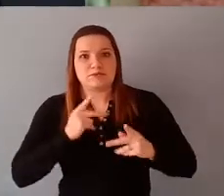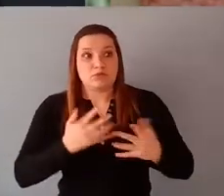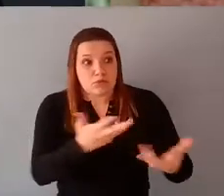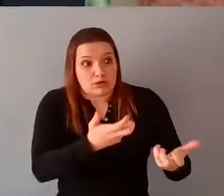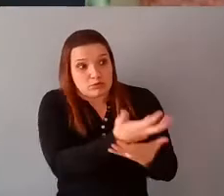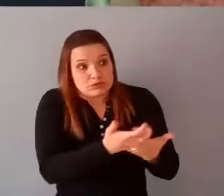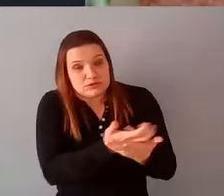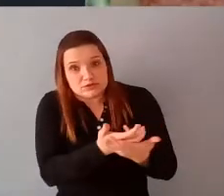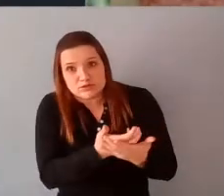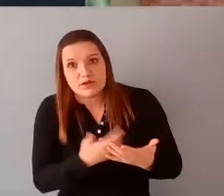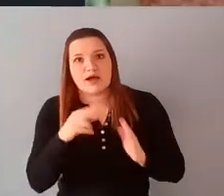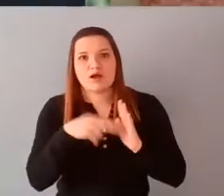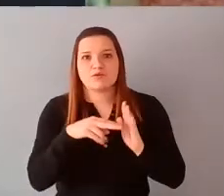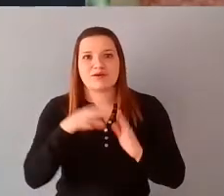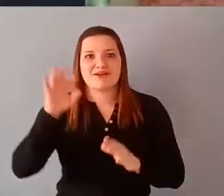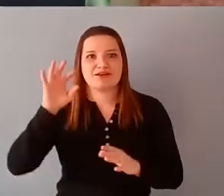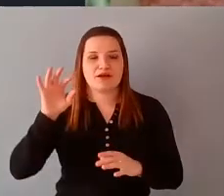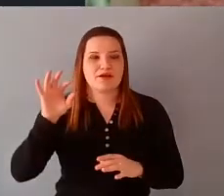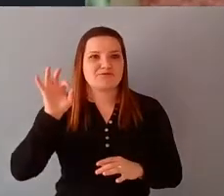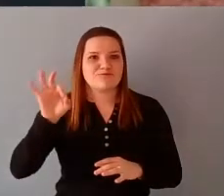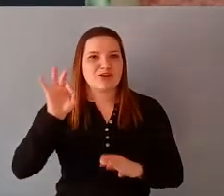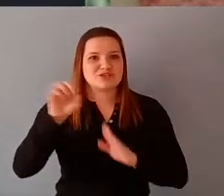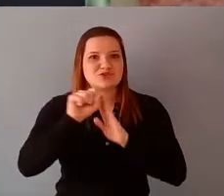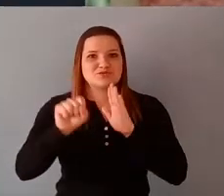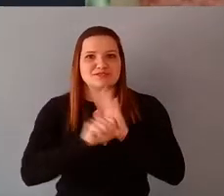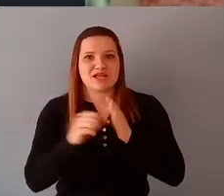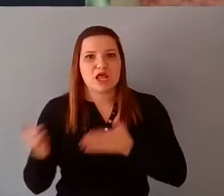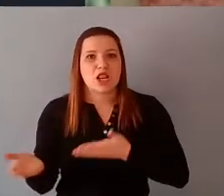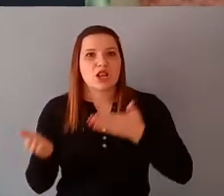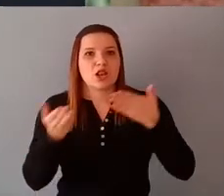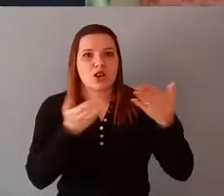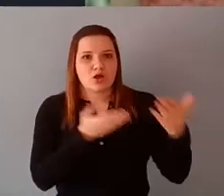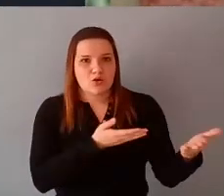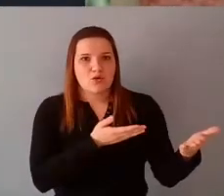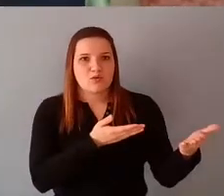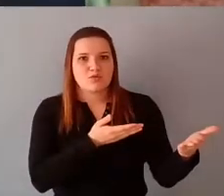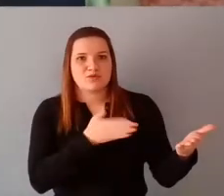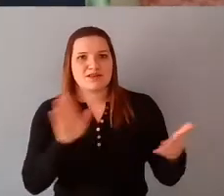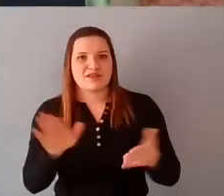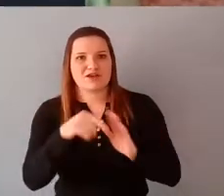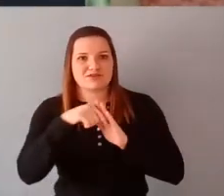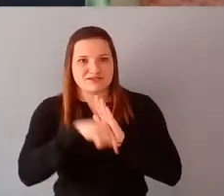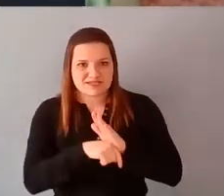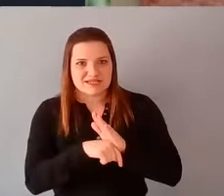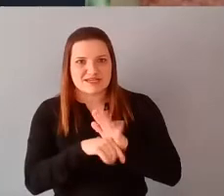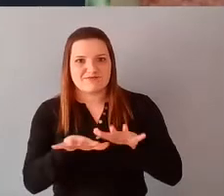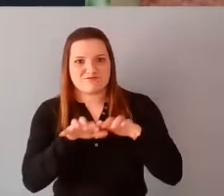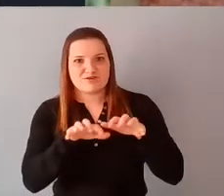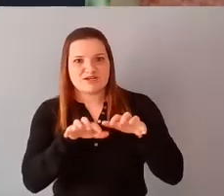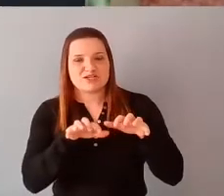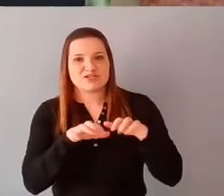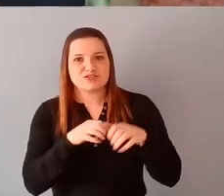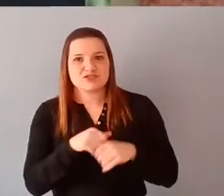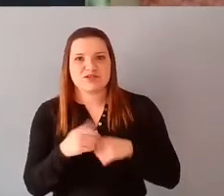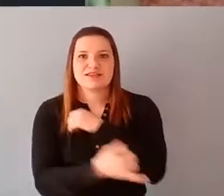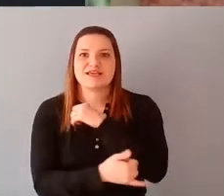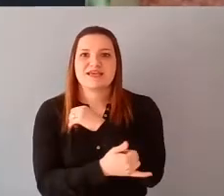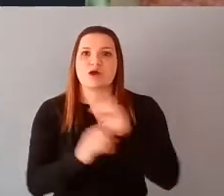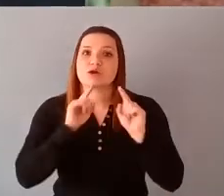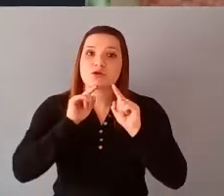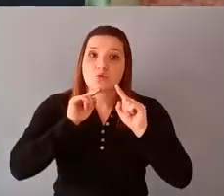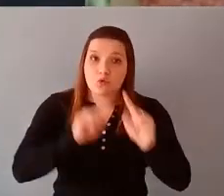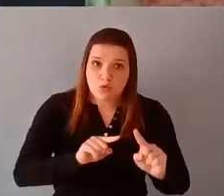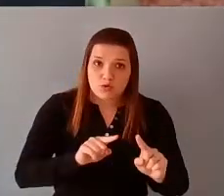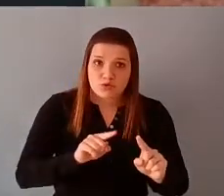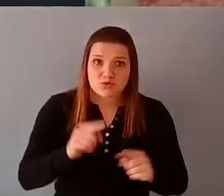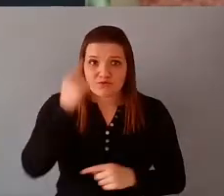I did read that Fresno State loaned their deep freezer to Community Regional Medical Center. The county ordered one for